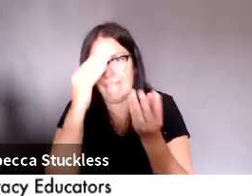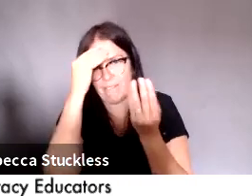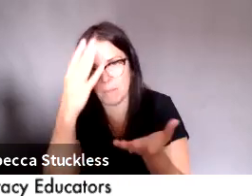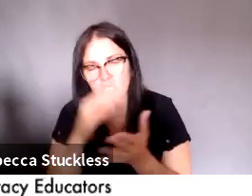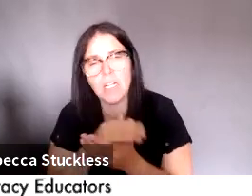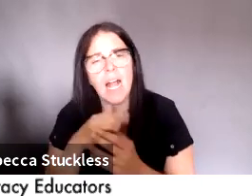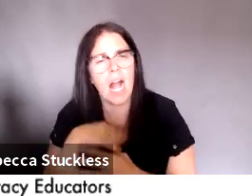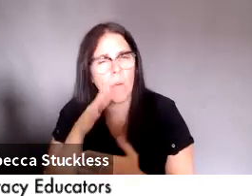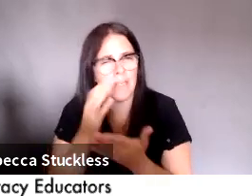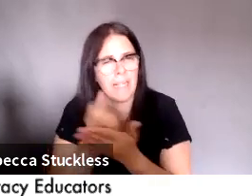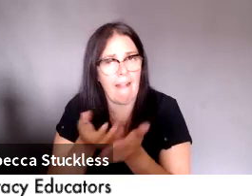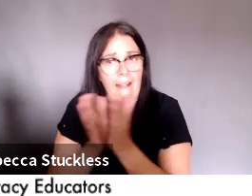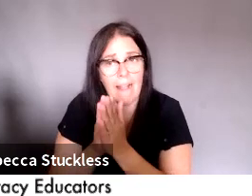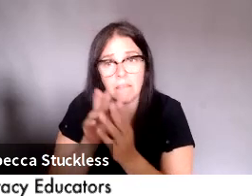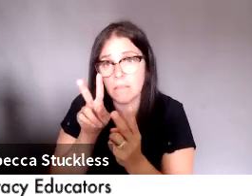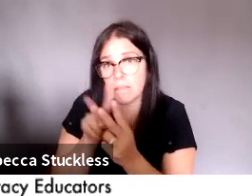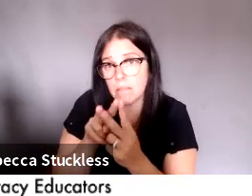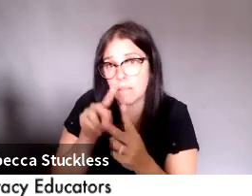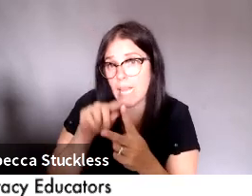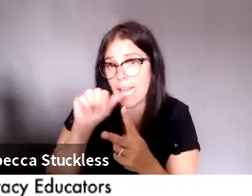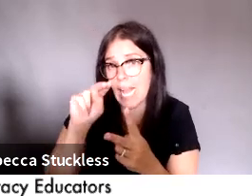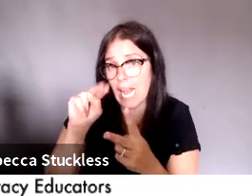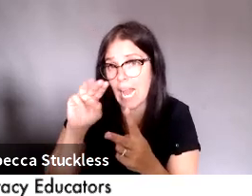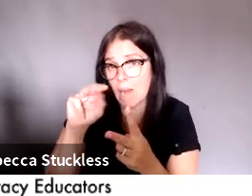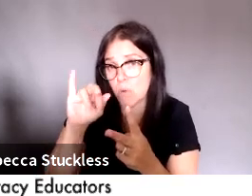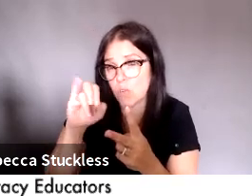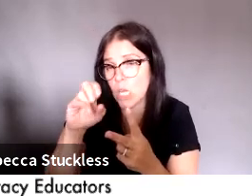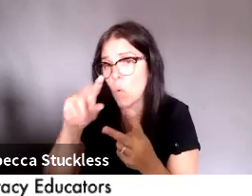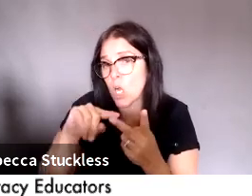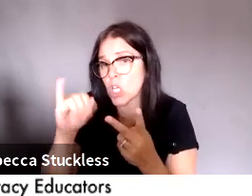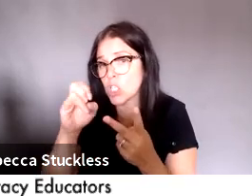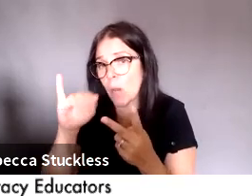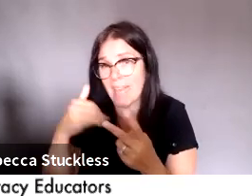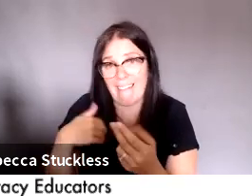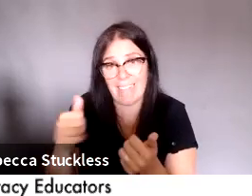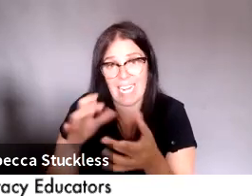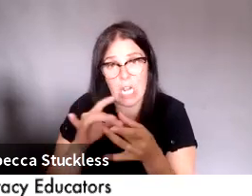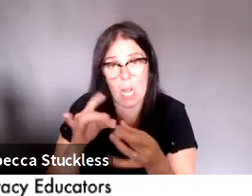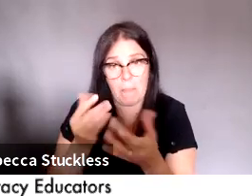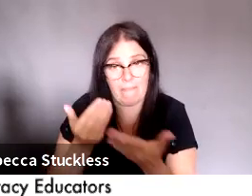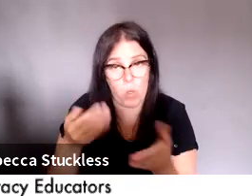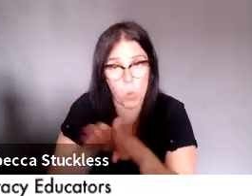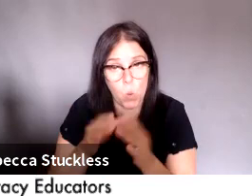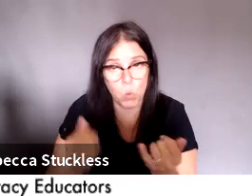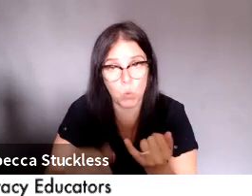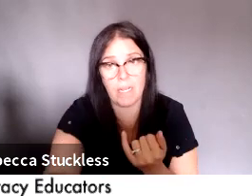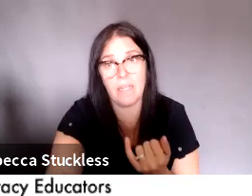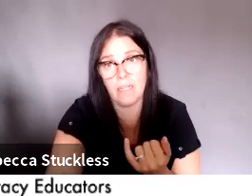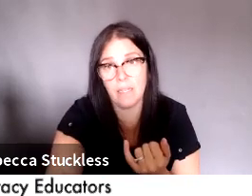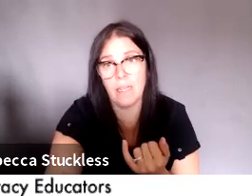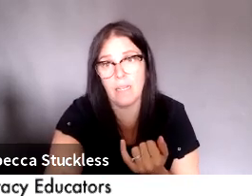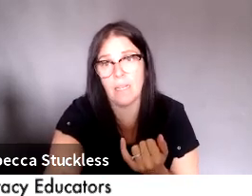ask if either Anne-Marie or Jeremy have any comments before we wrap things up today. I know there's a lot